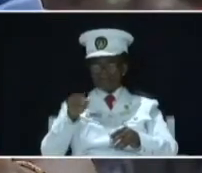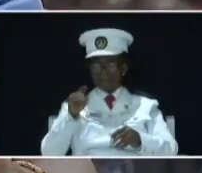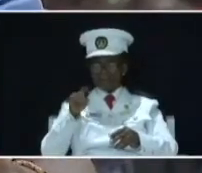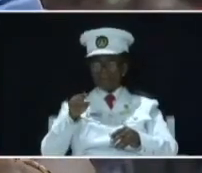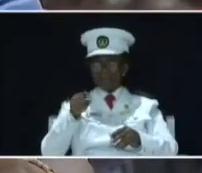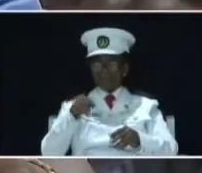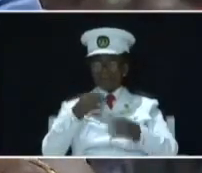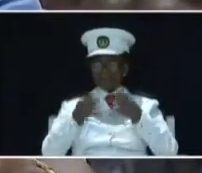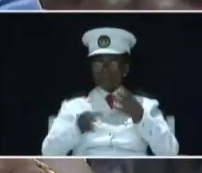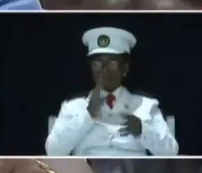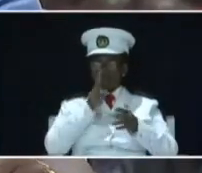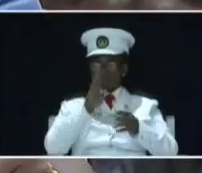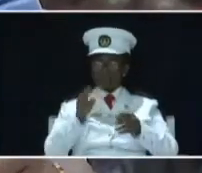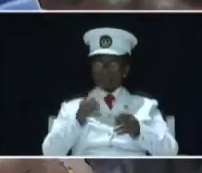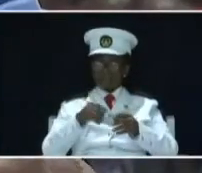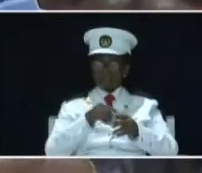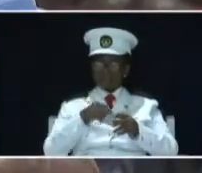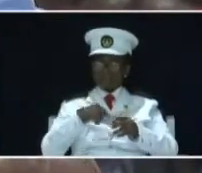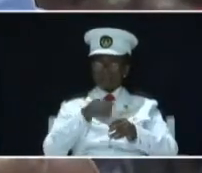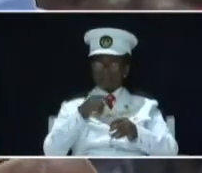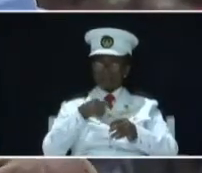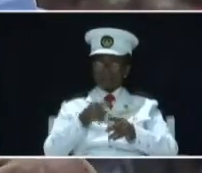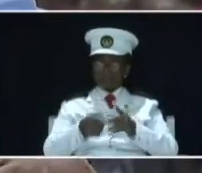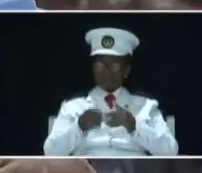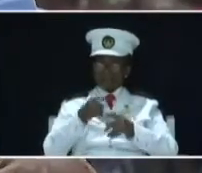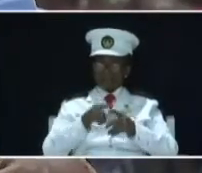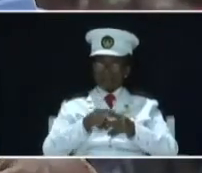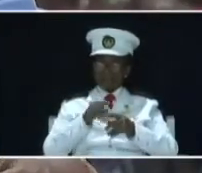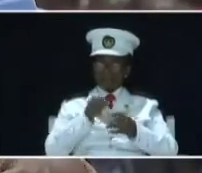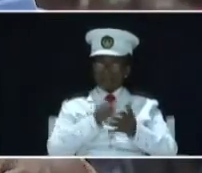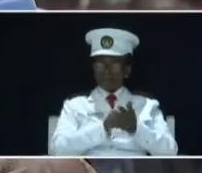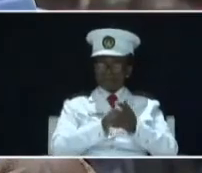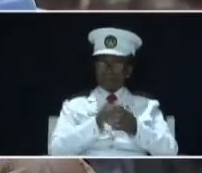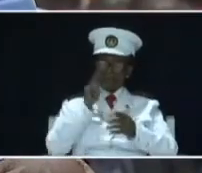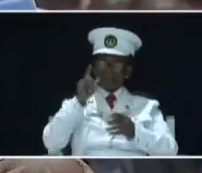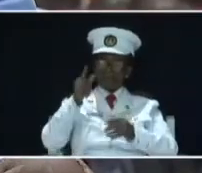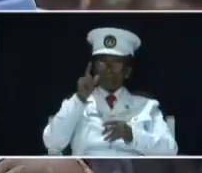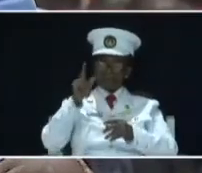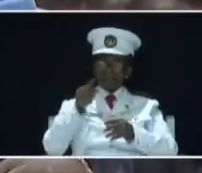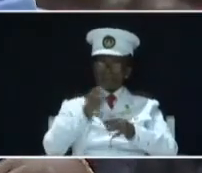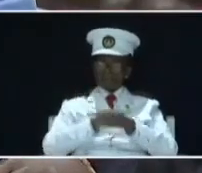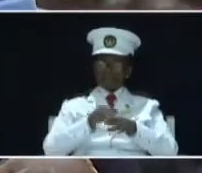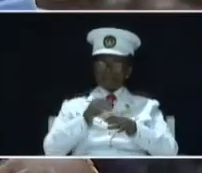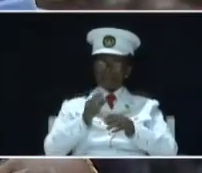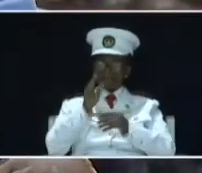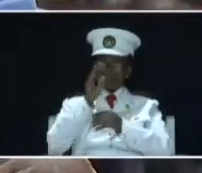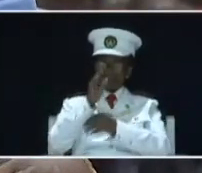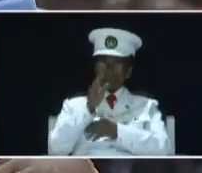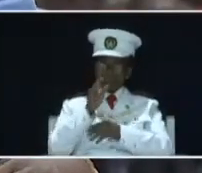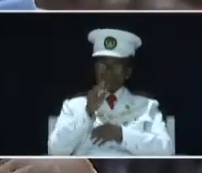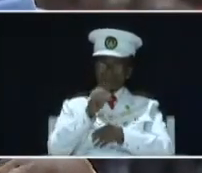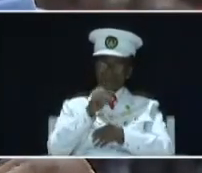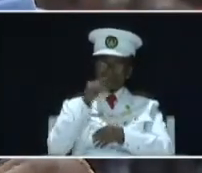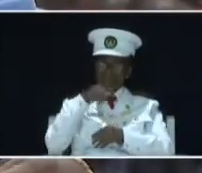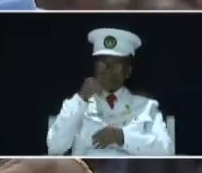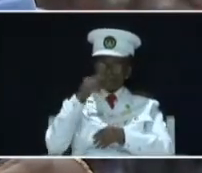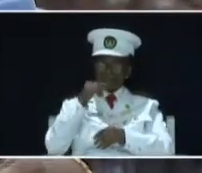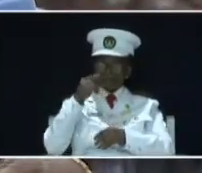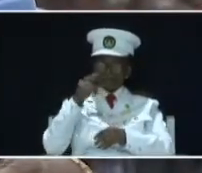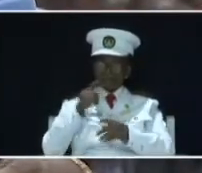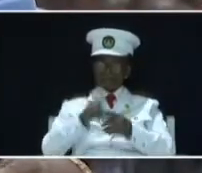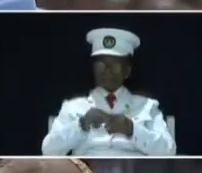the year. God said to Moses, I have made thee a God to